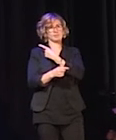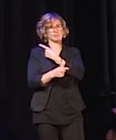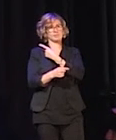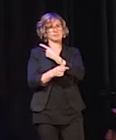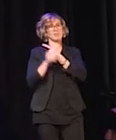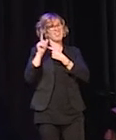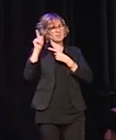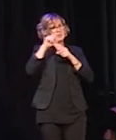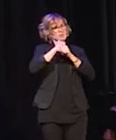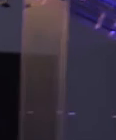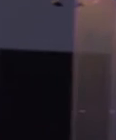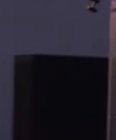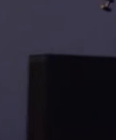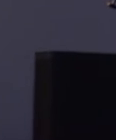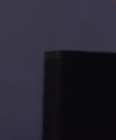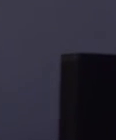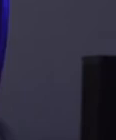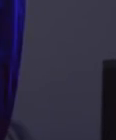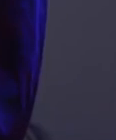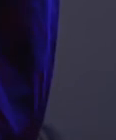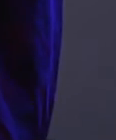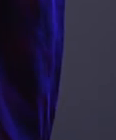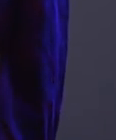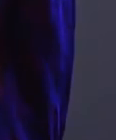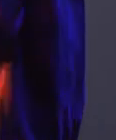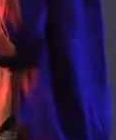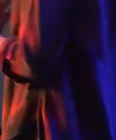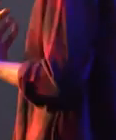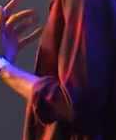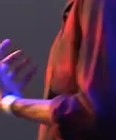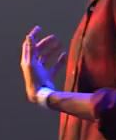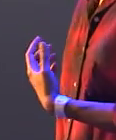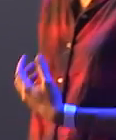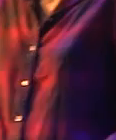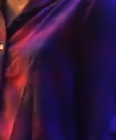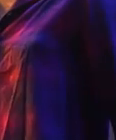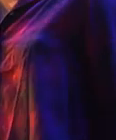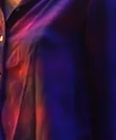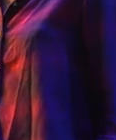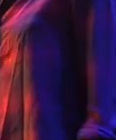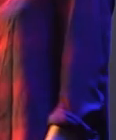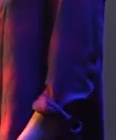kind of diagramming out a lot of what I've been finding. If anything, just to make it easier for me to know what the heck's going on.